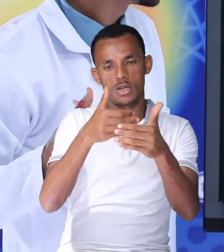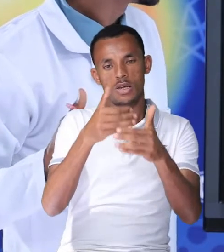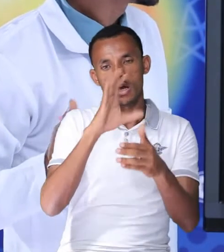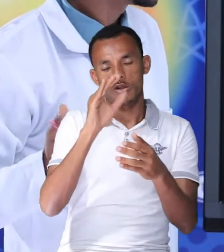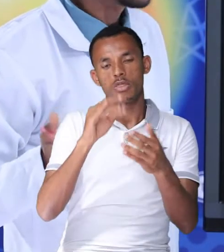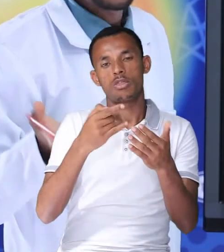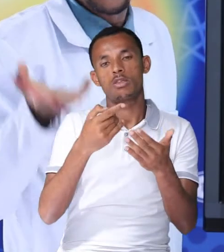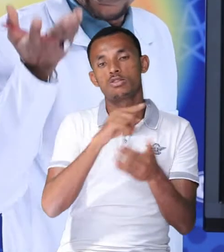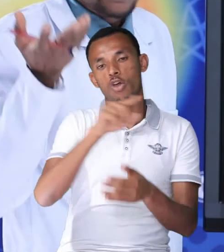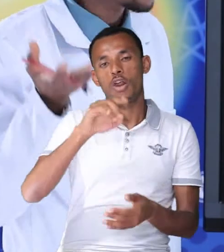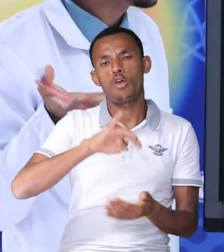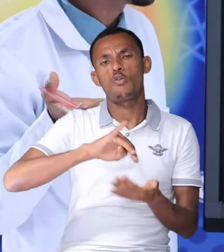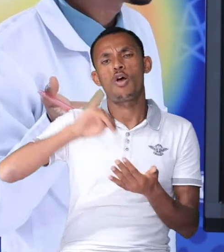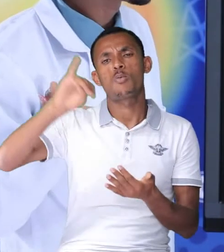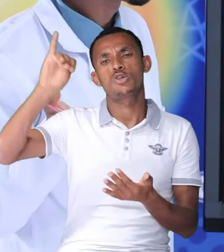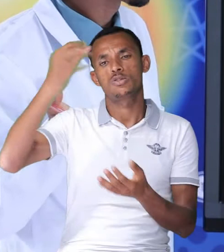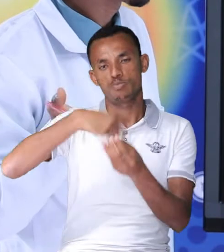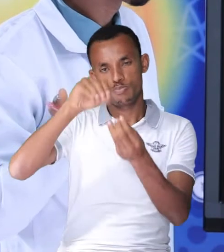evaporation increases, okay?